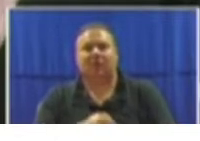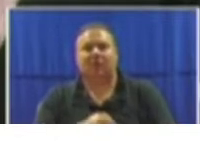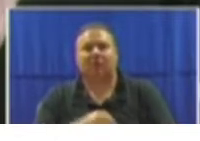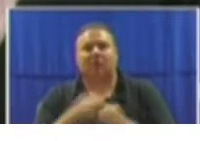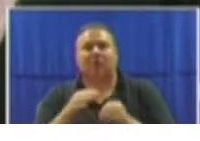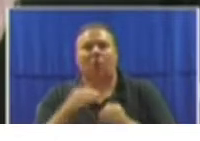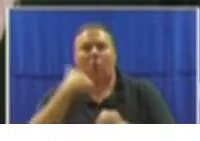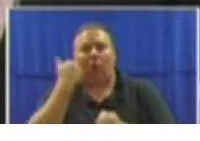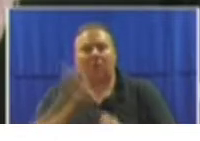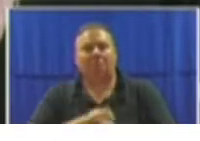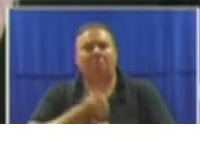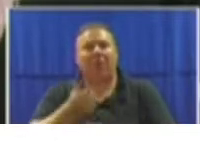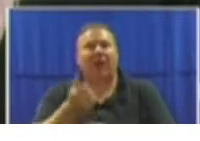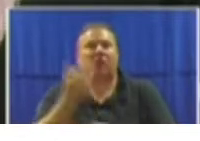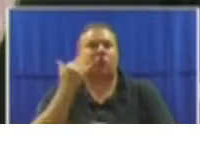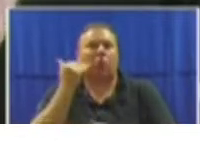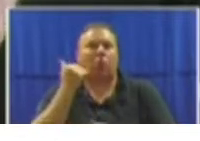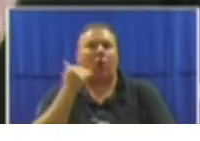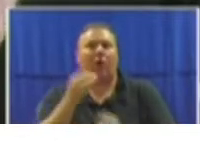rule. I